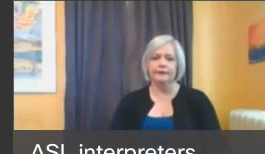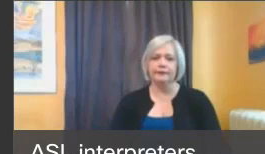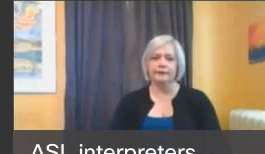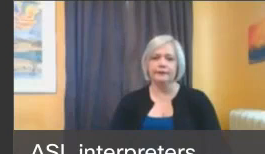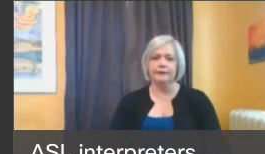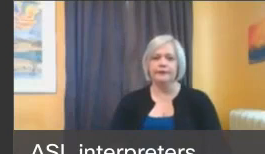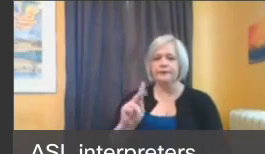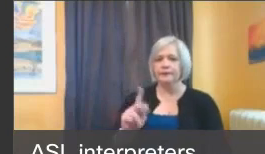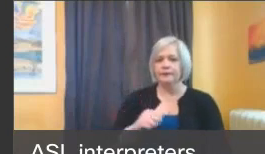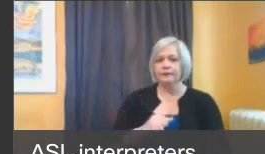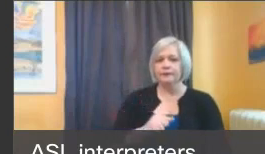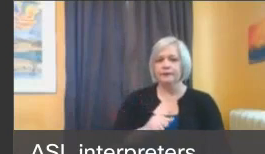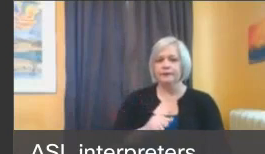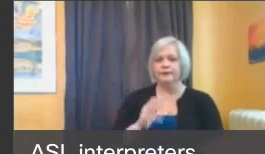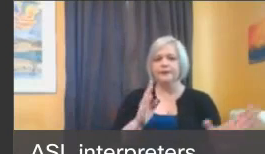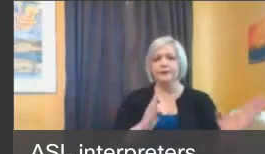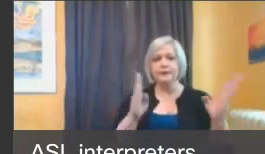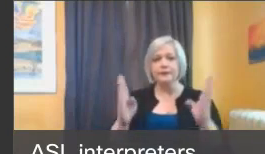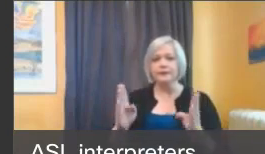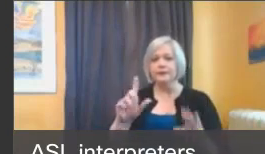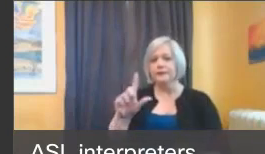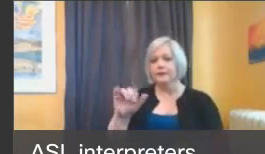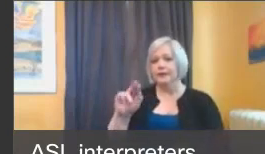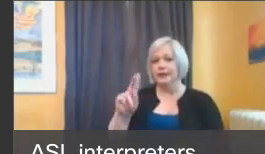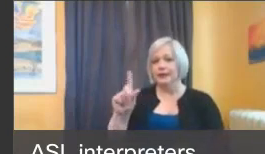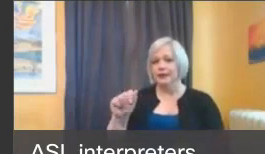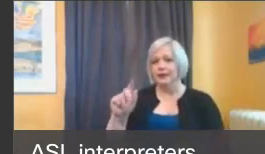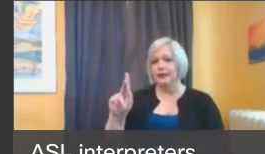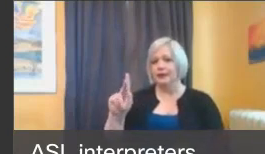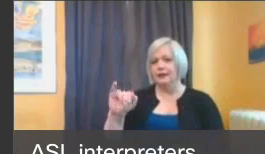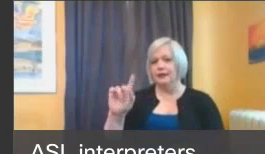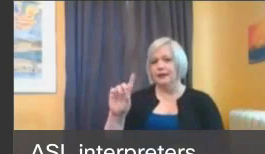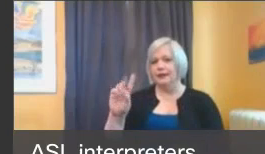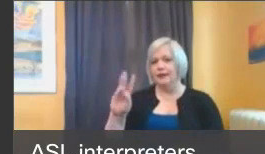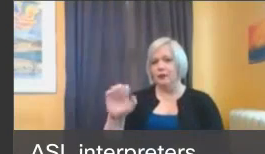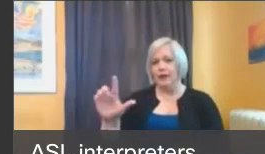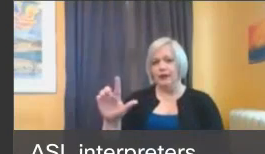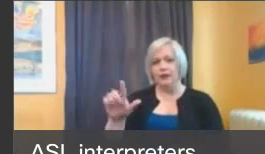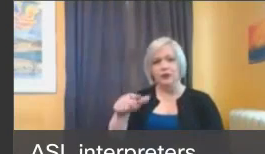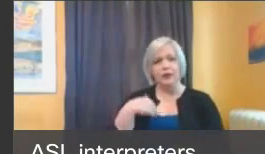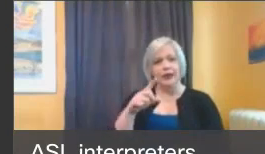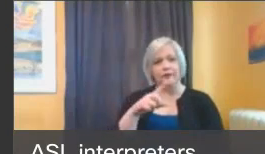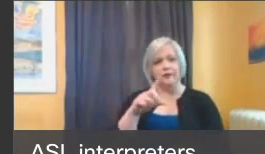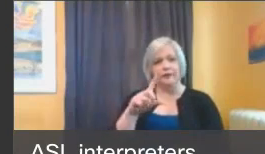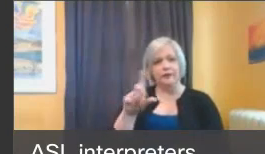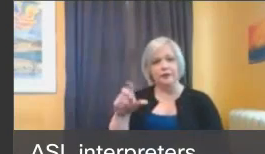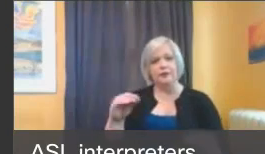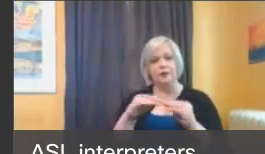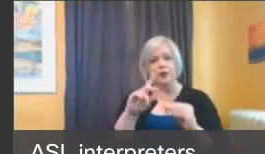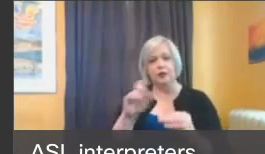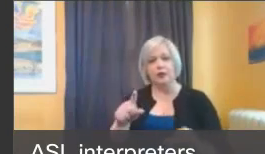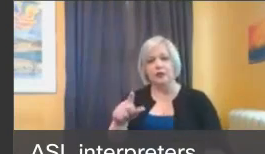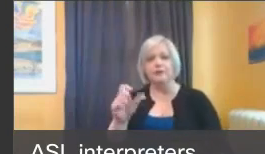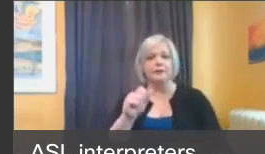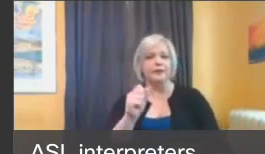All right, we'll move next to Linda Kidwell. Ms. Kidwell, would you like to ask additional questions? My